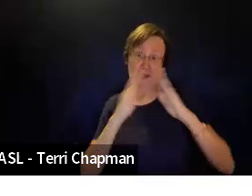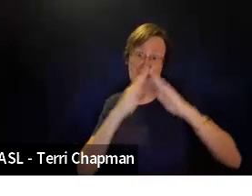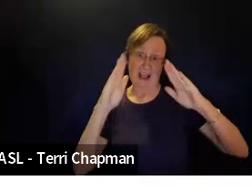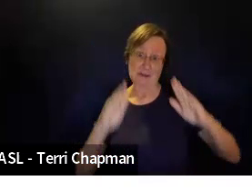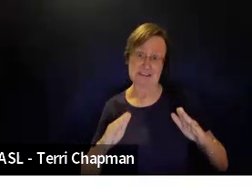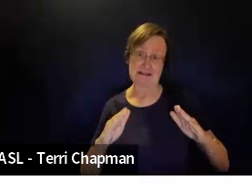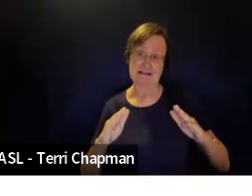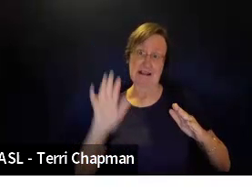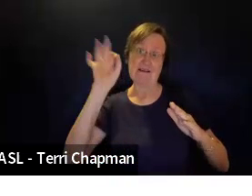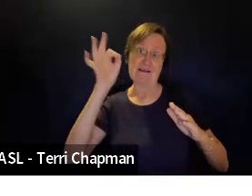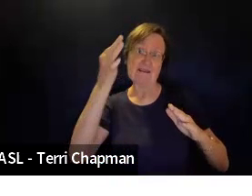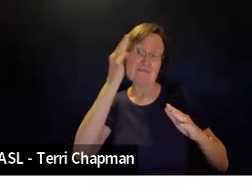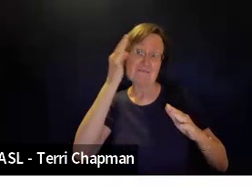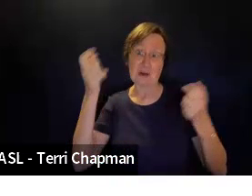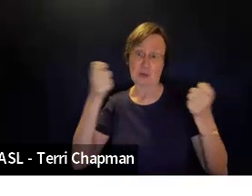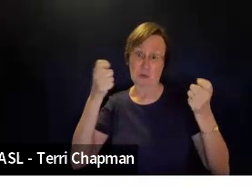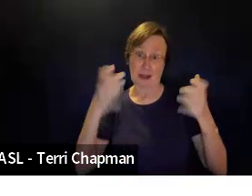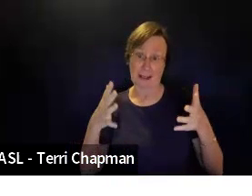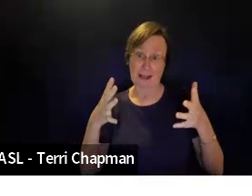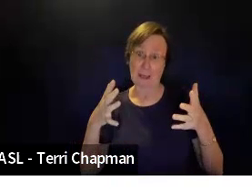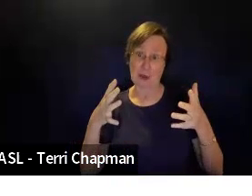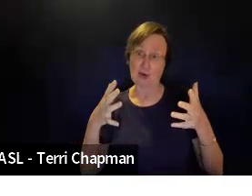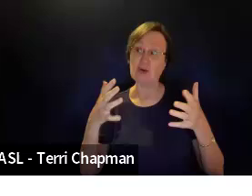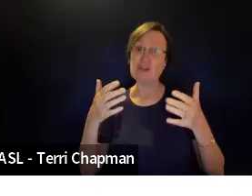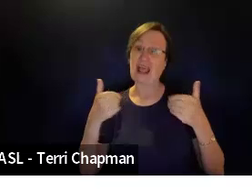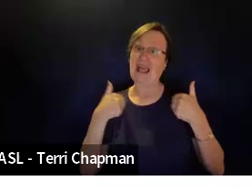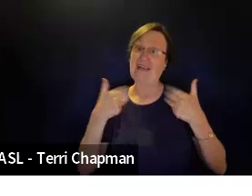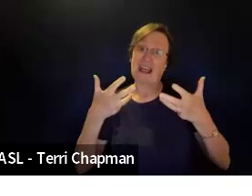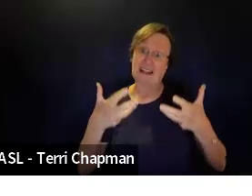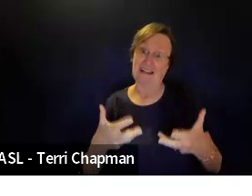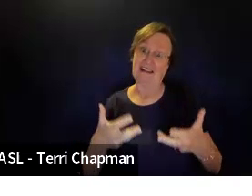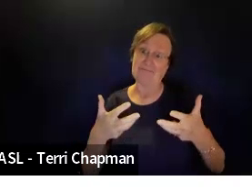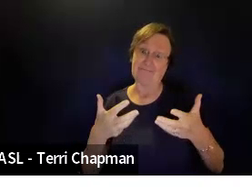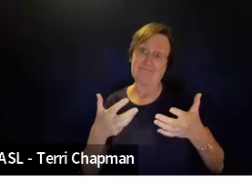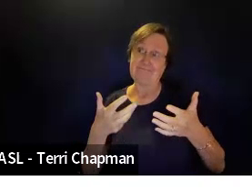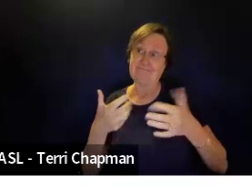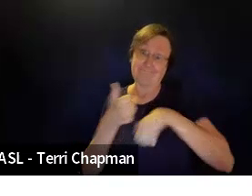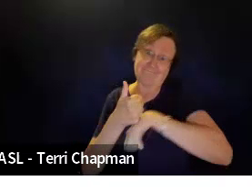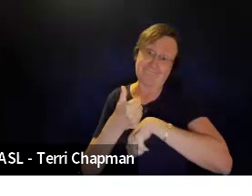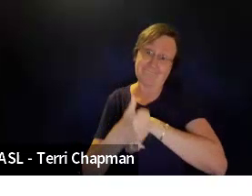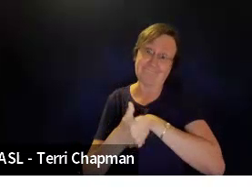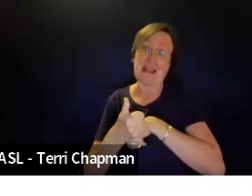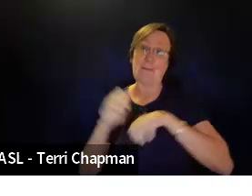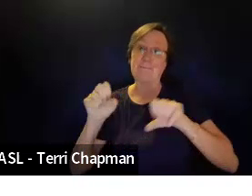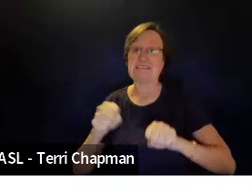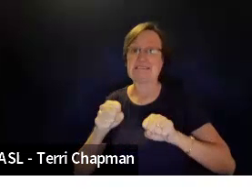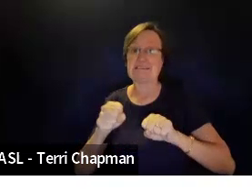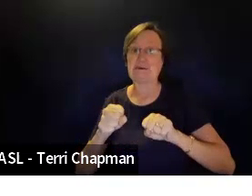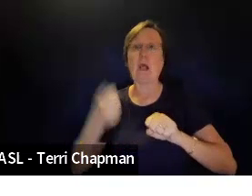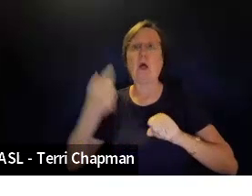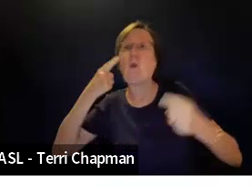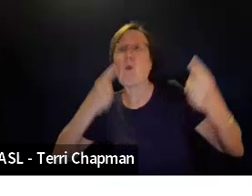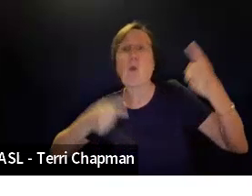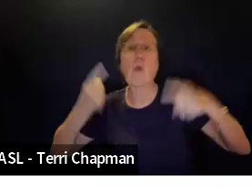regulators have levied allegations of potential collusion in rental